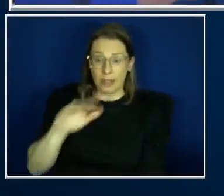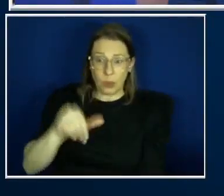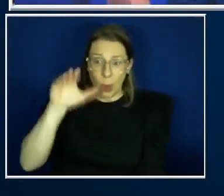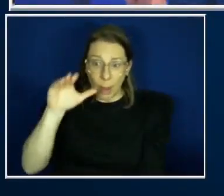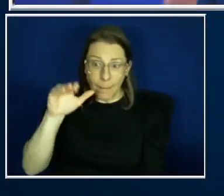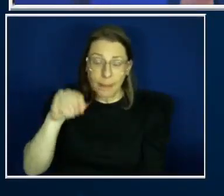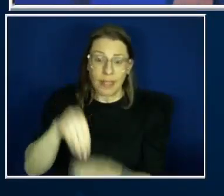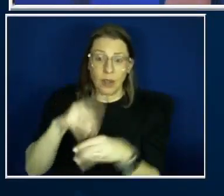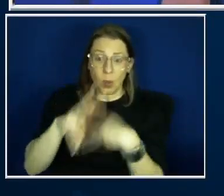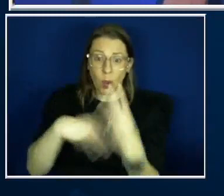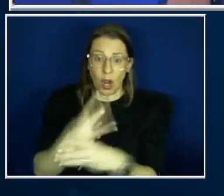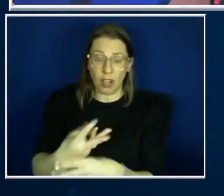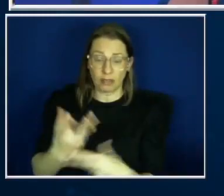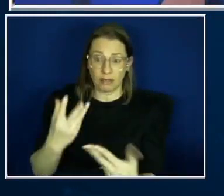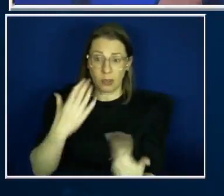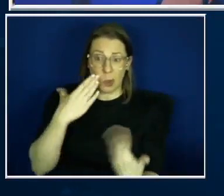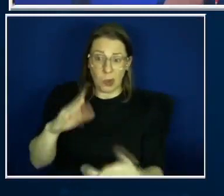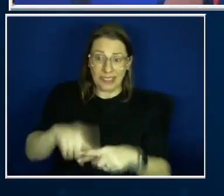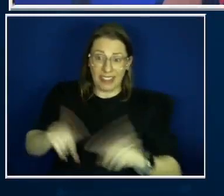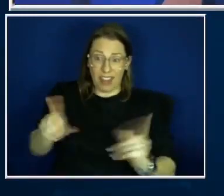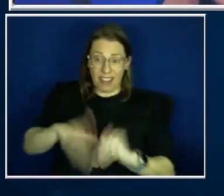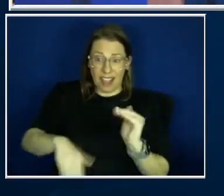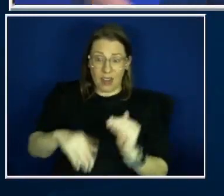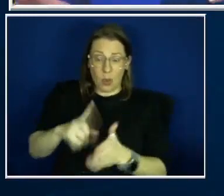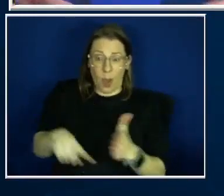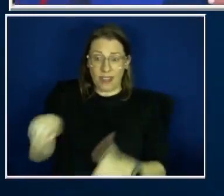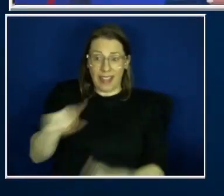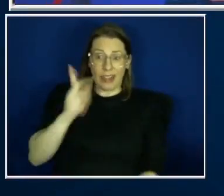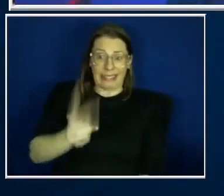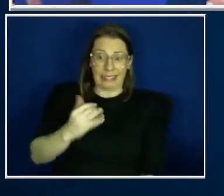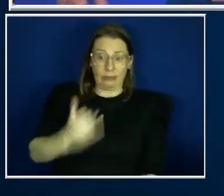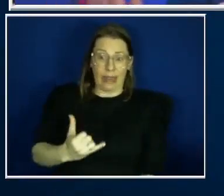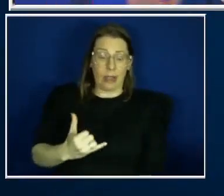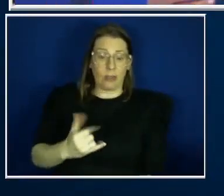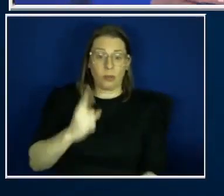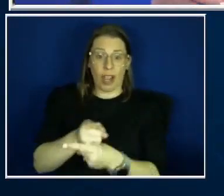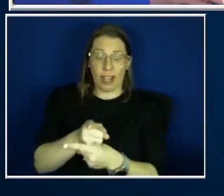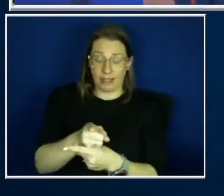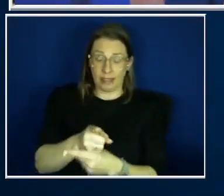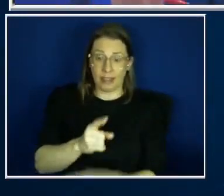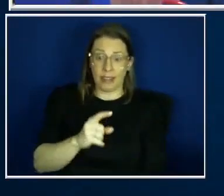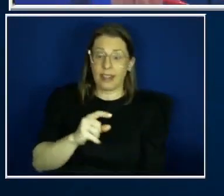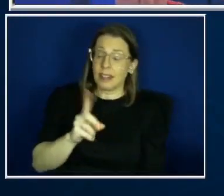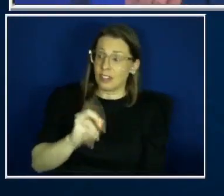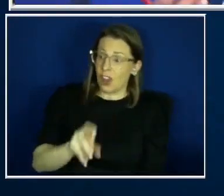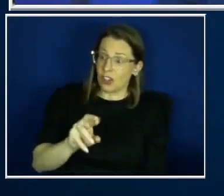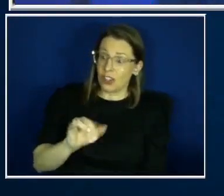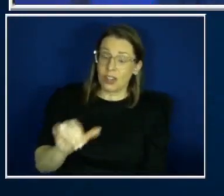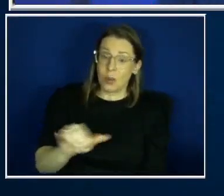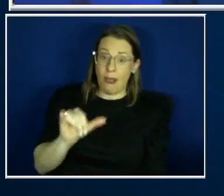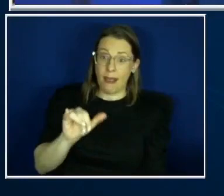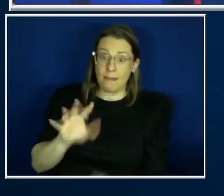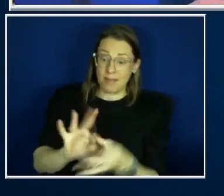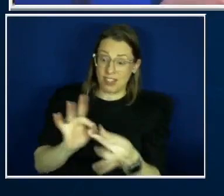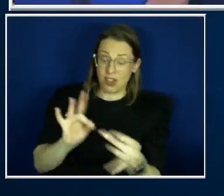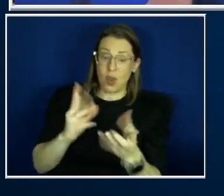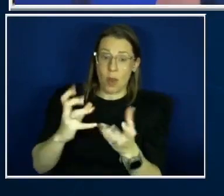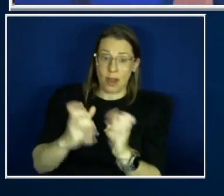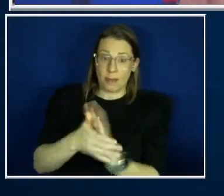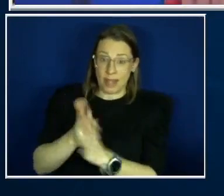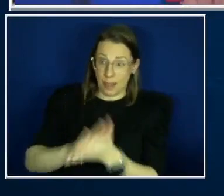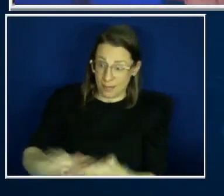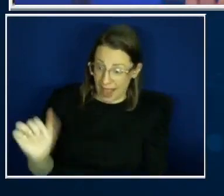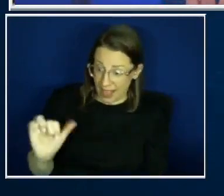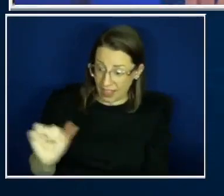don't know anything different from what they're seeing right now? And you're right, Dr. Jedlinski mentioned, you want to be an athlete, you want to have a full-time job,